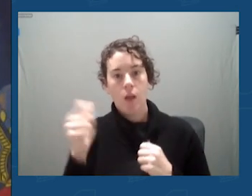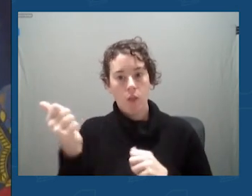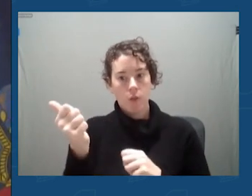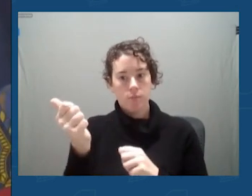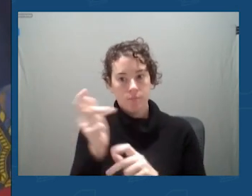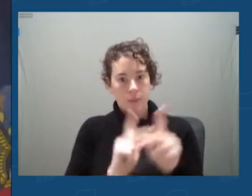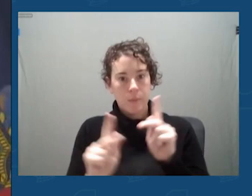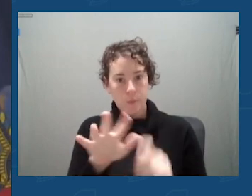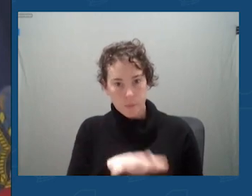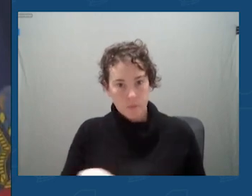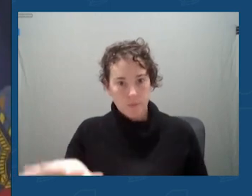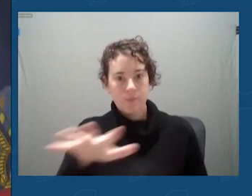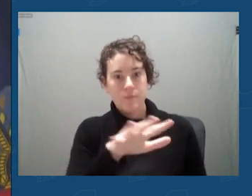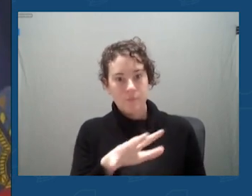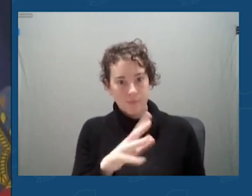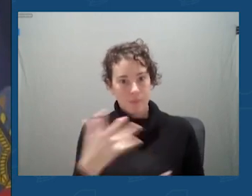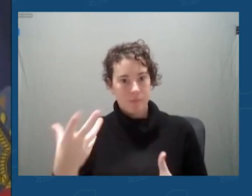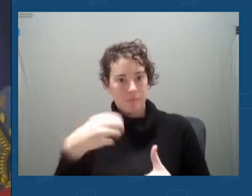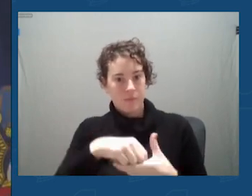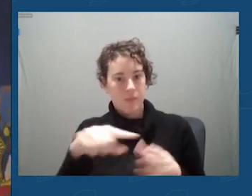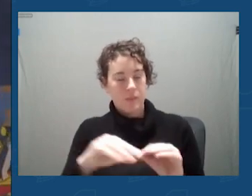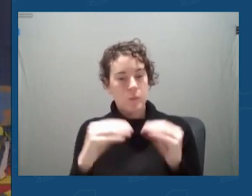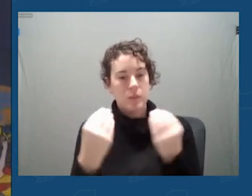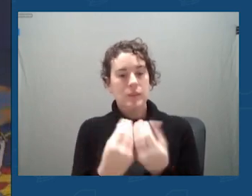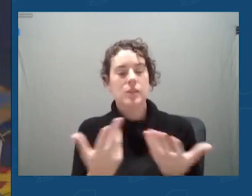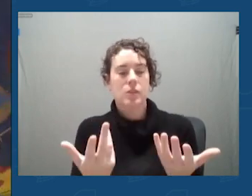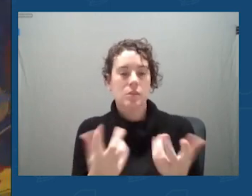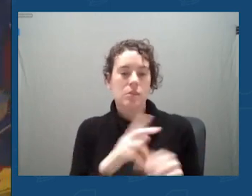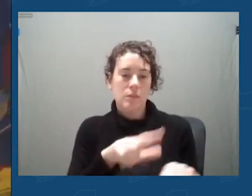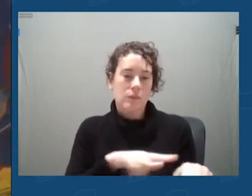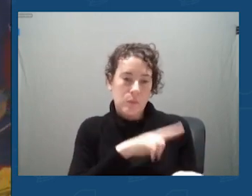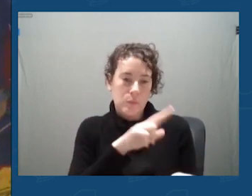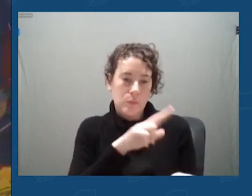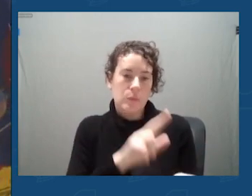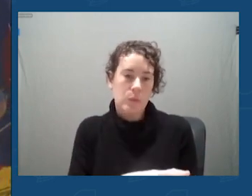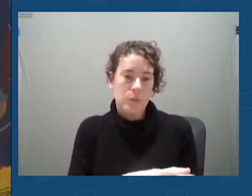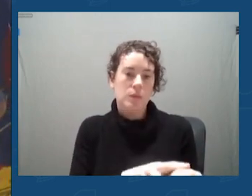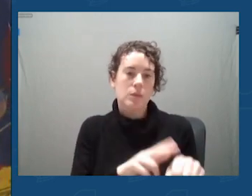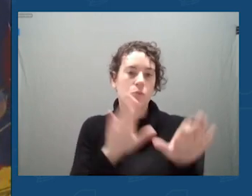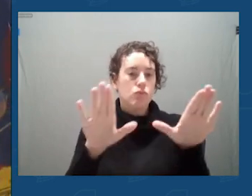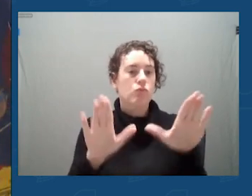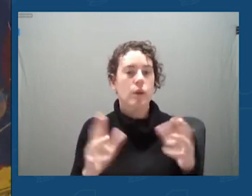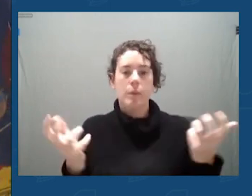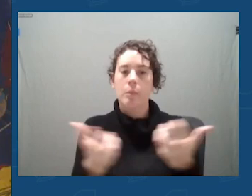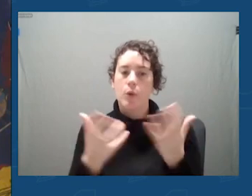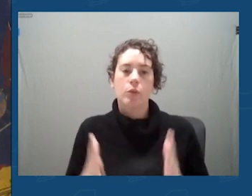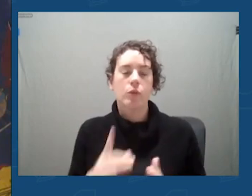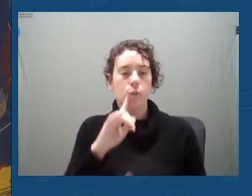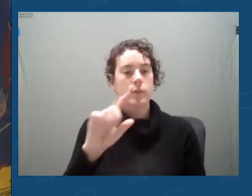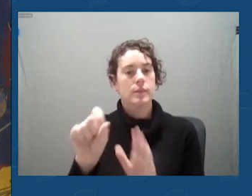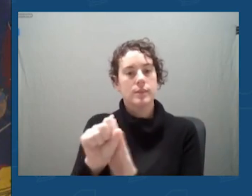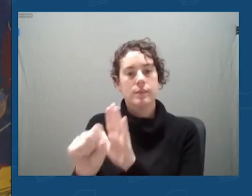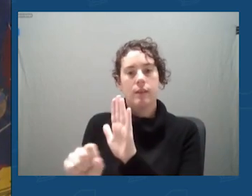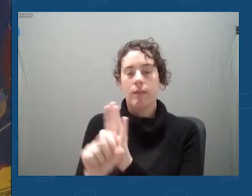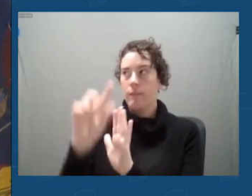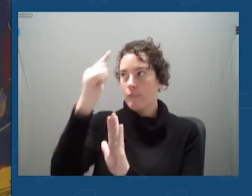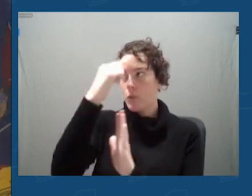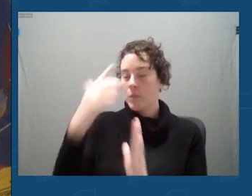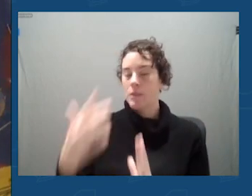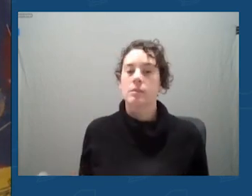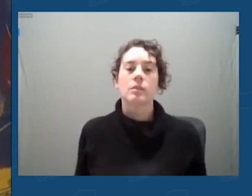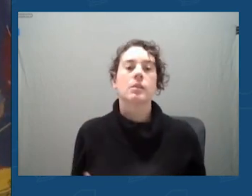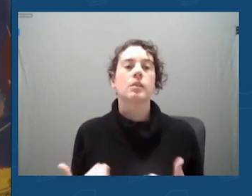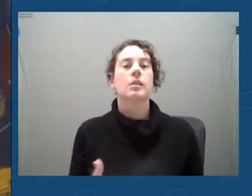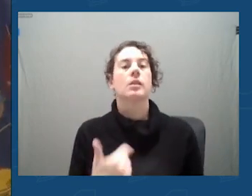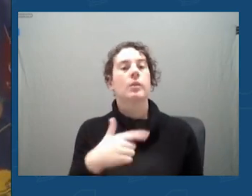that they would be part of this organization. And of course, they are great partners with the state. When we need something done, we need to have a call